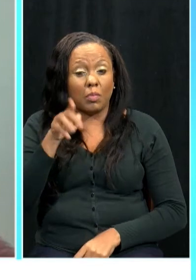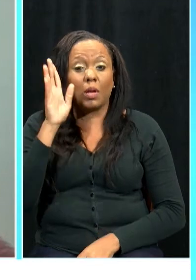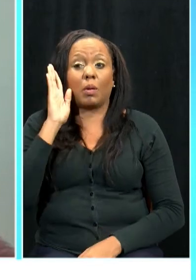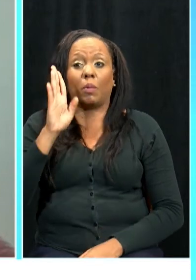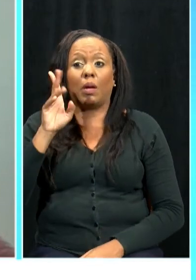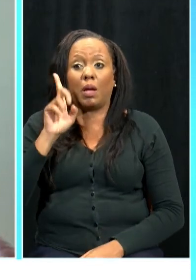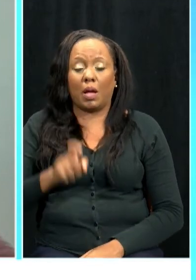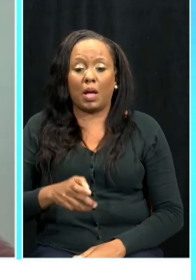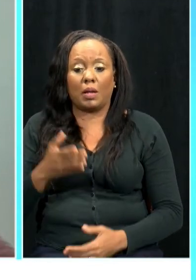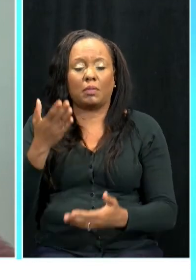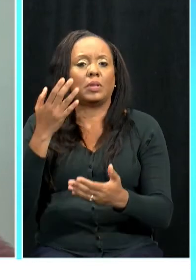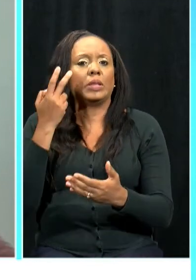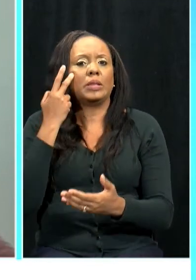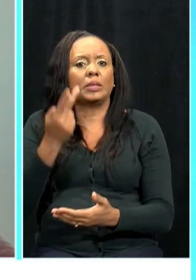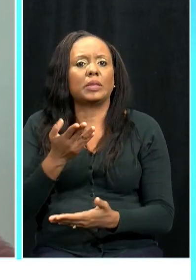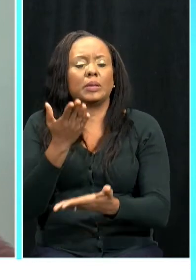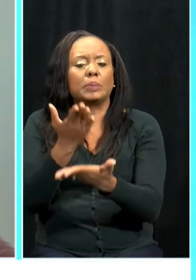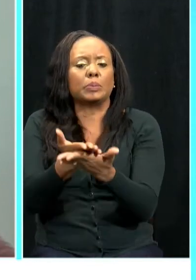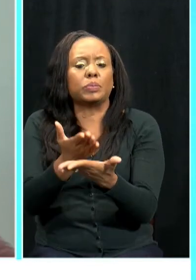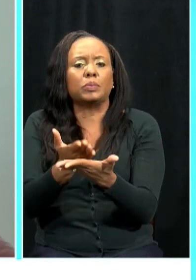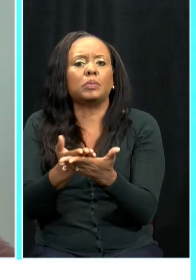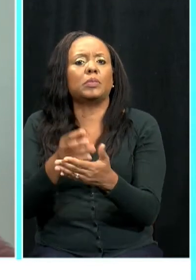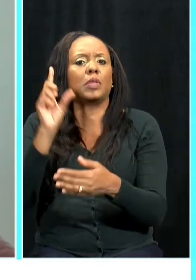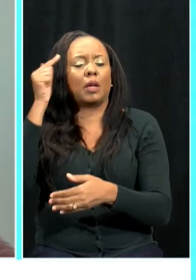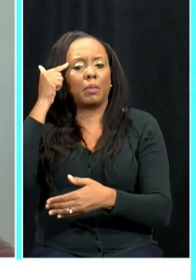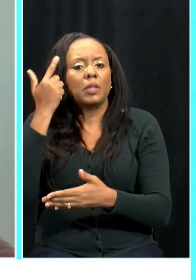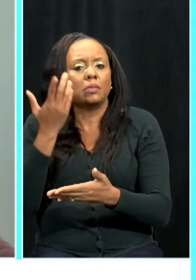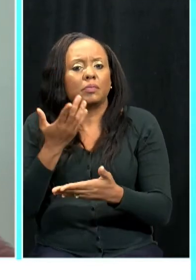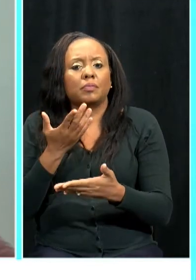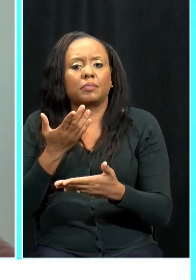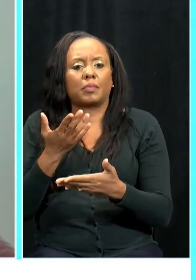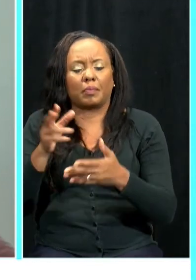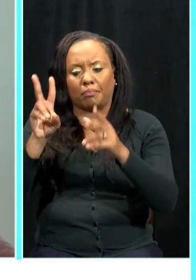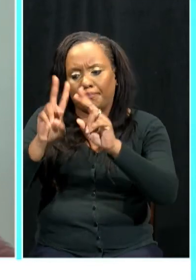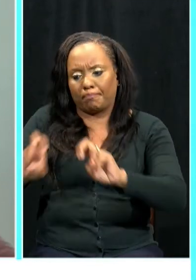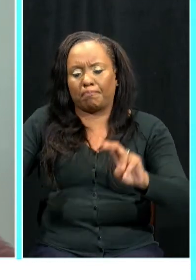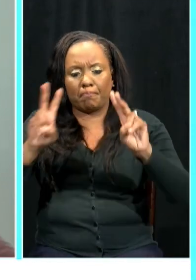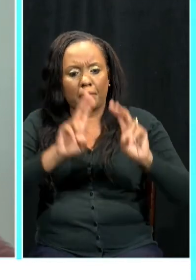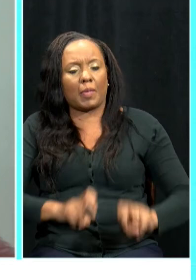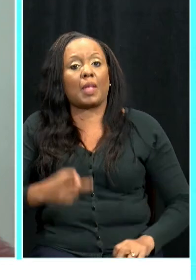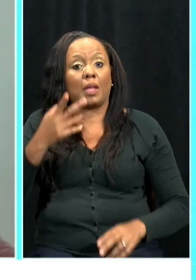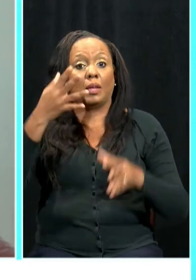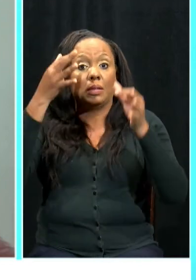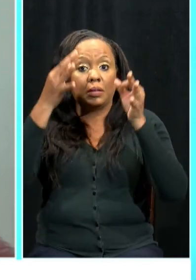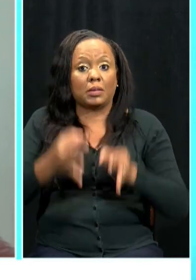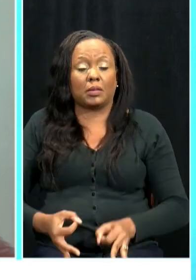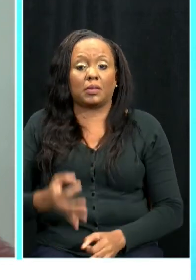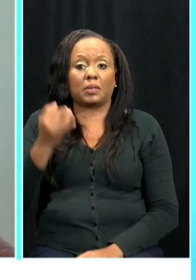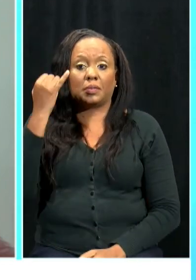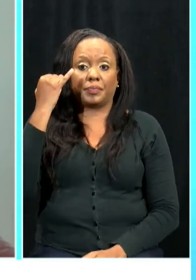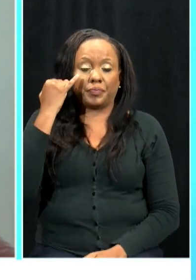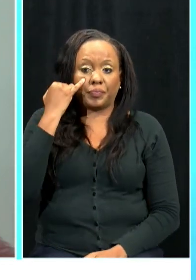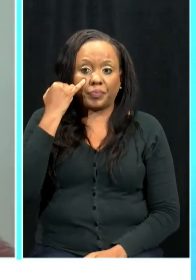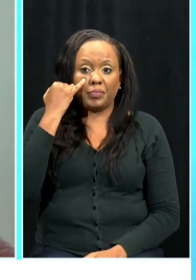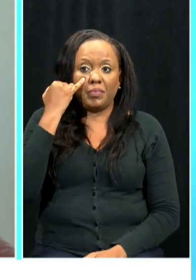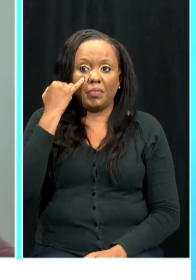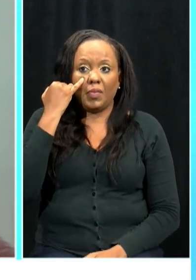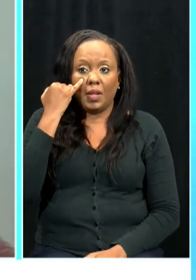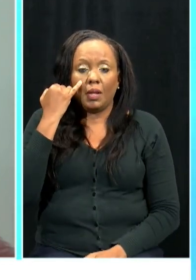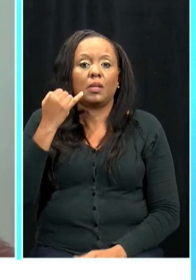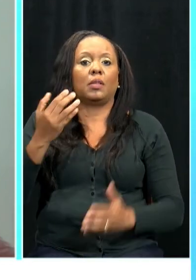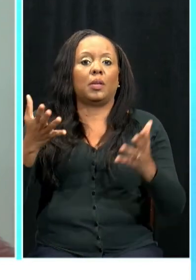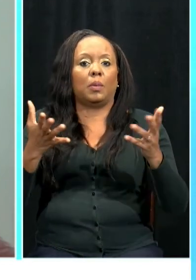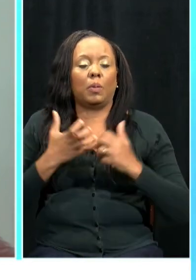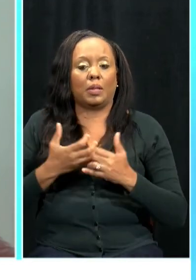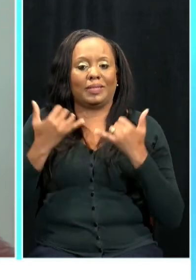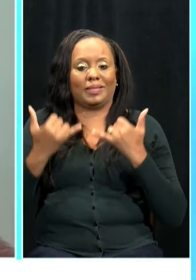of the government over the last 3.5 years and to determine whether this is the administration